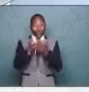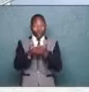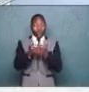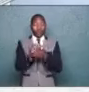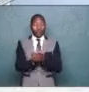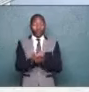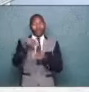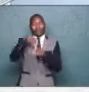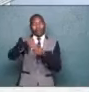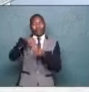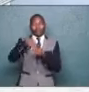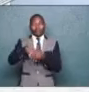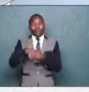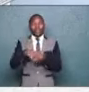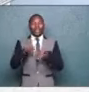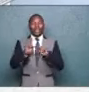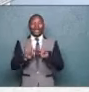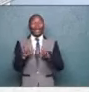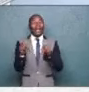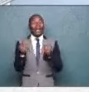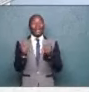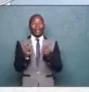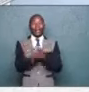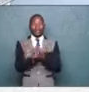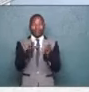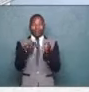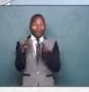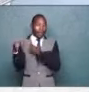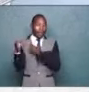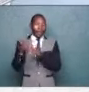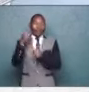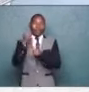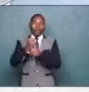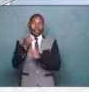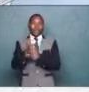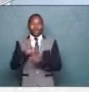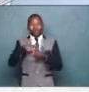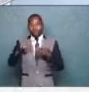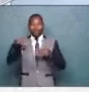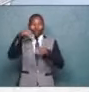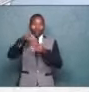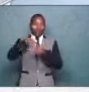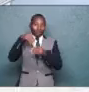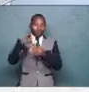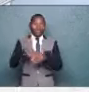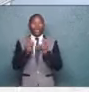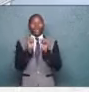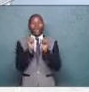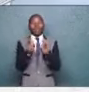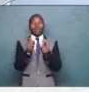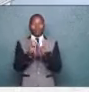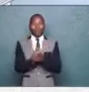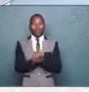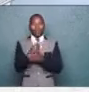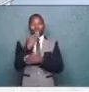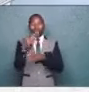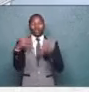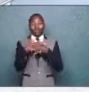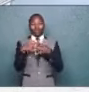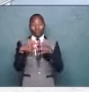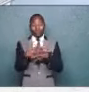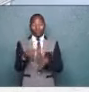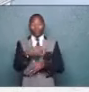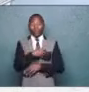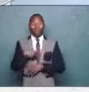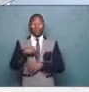okhuzidwa ndi chisankho kuti akhonzekere kutengapo gawo pa ntchito yakalembera wa voti ikayamba. Ndikuthokozeni